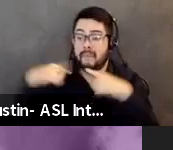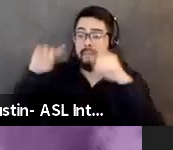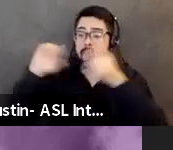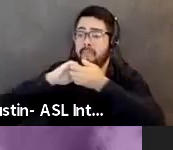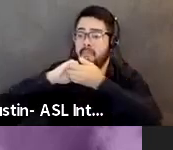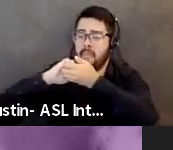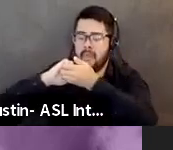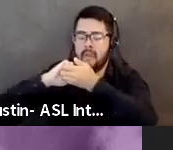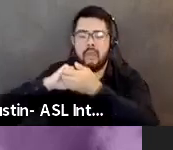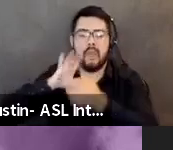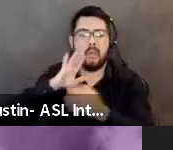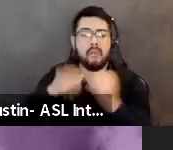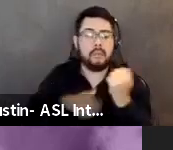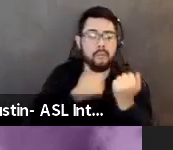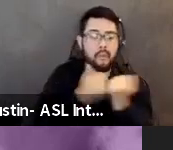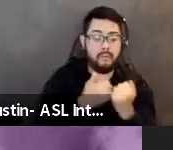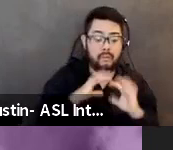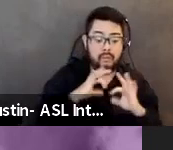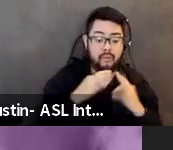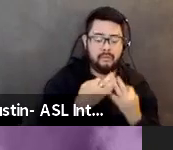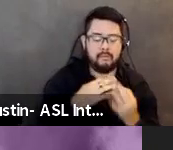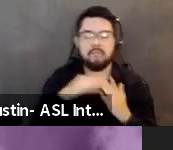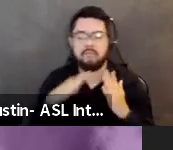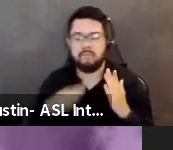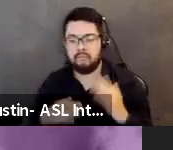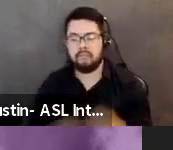support our students and their families